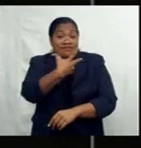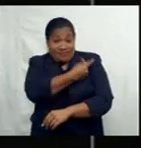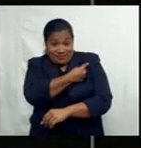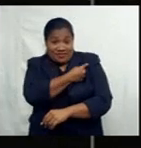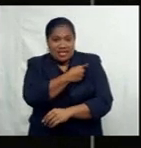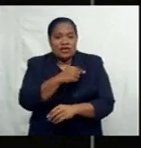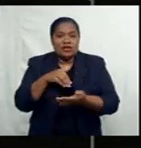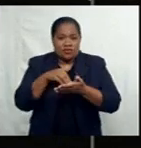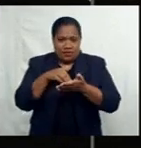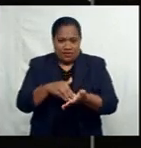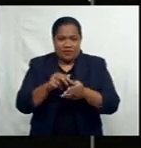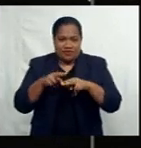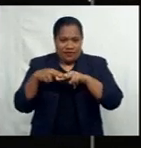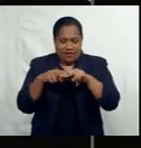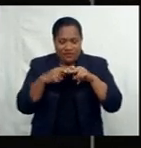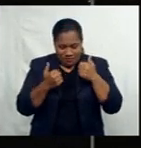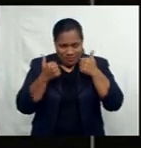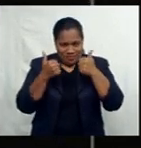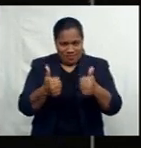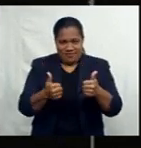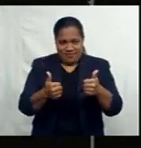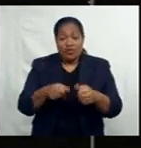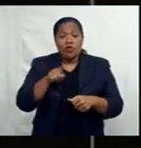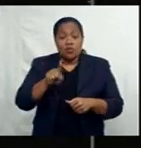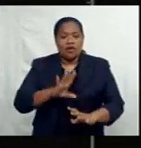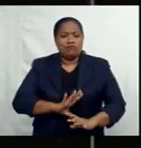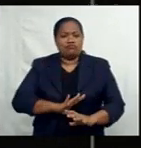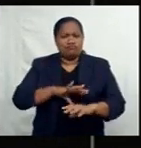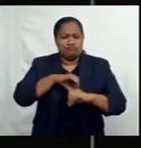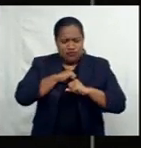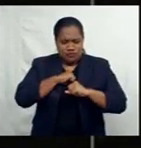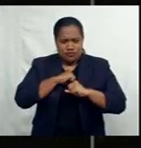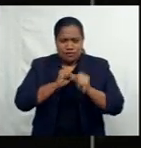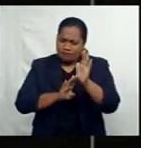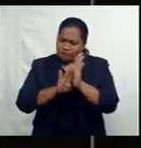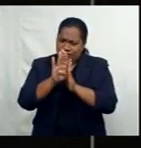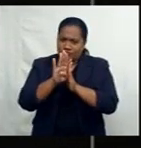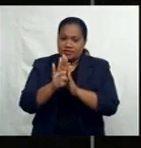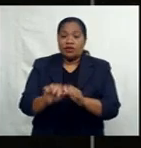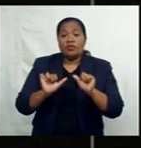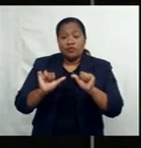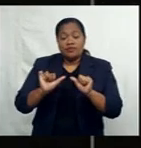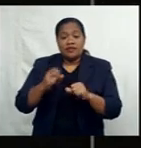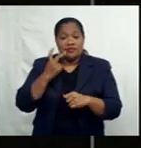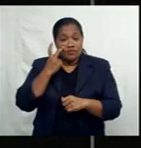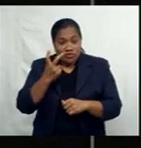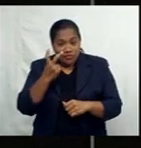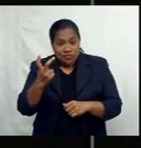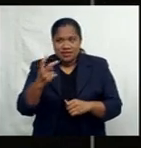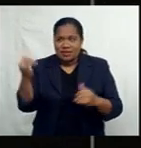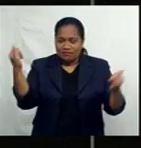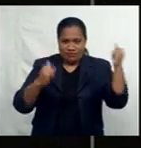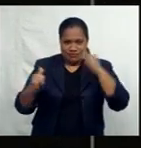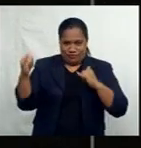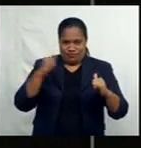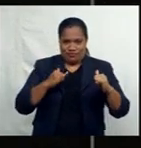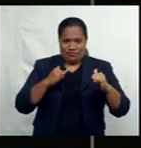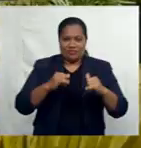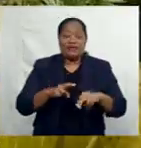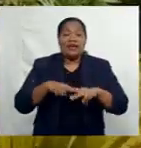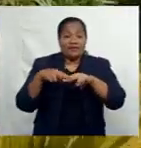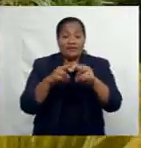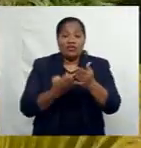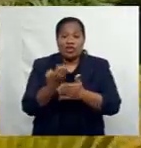vaccinate its target population will be a confidence boost to potential tourists, which will lead to economic recovery. Kritika Kumar